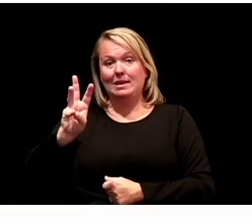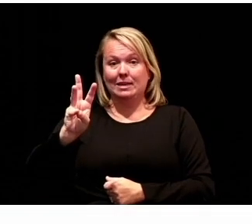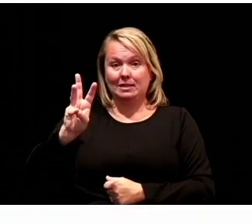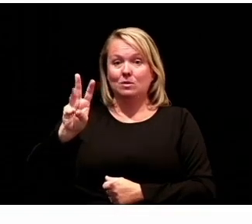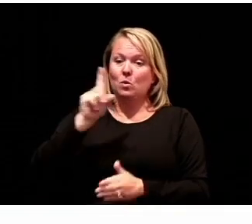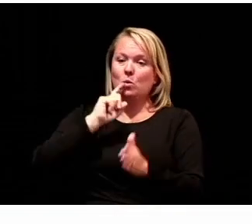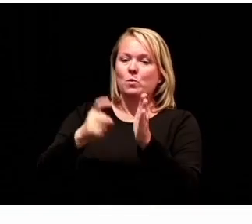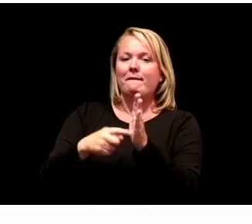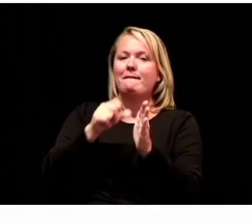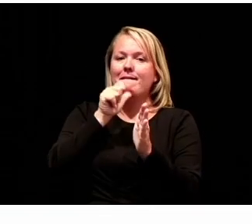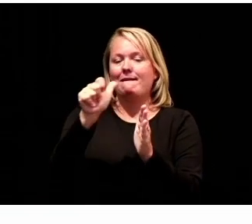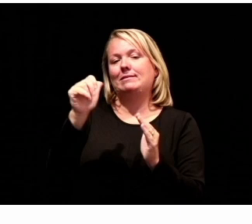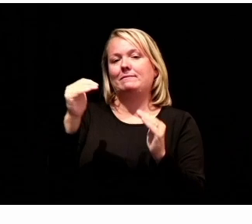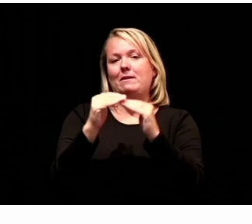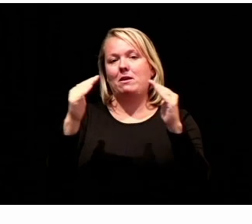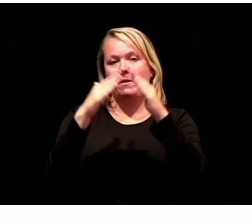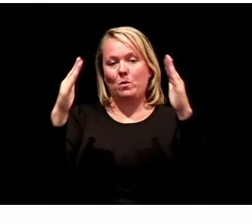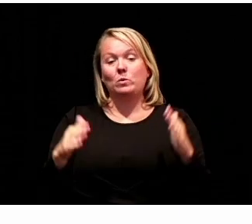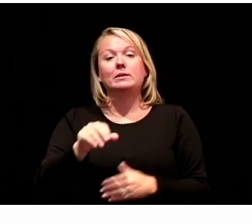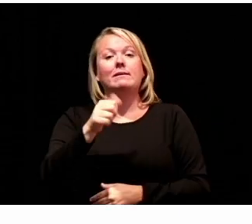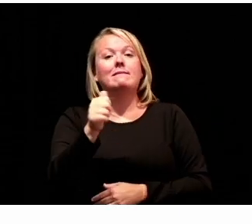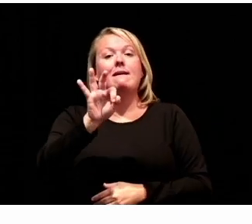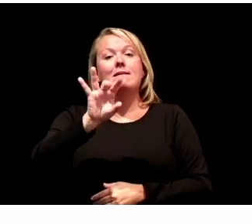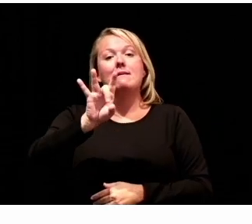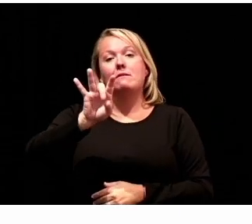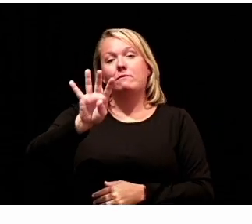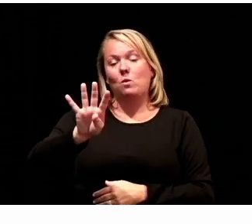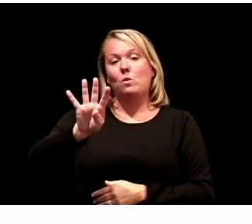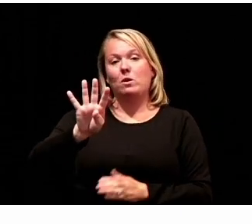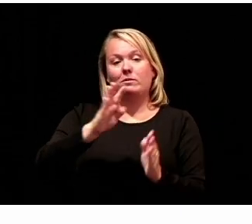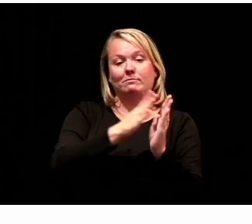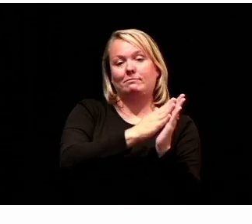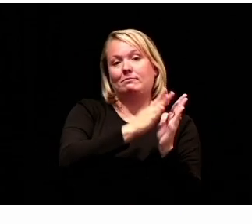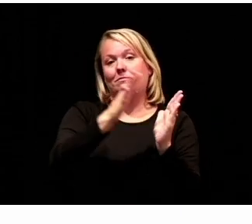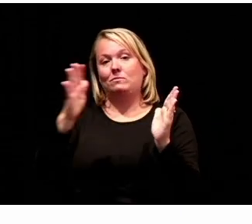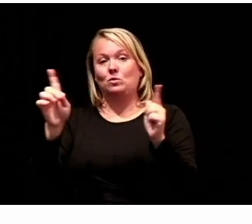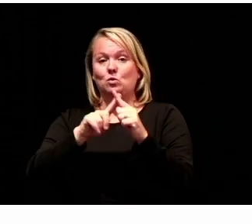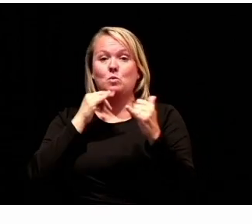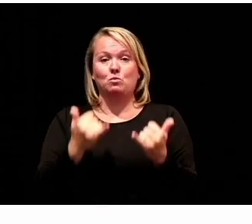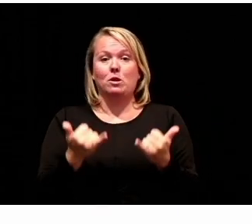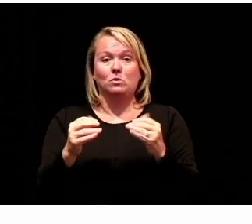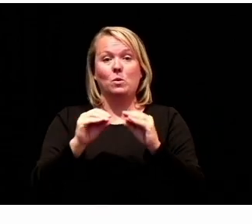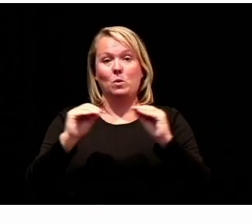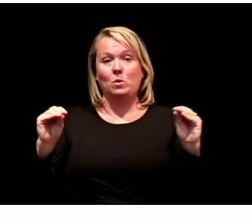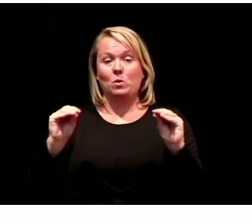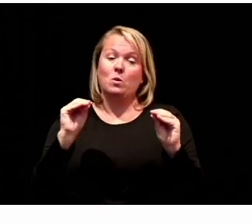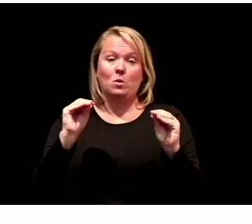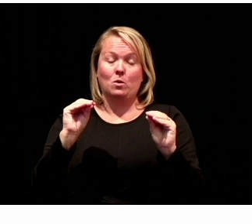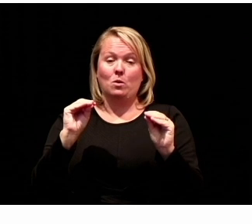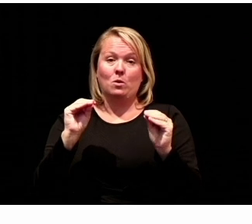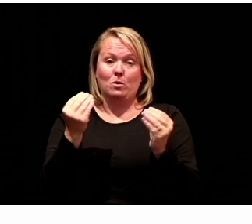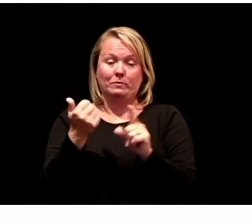then in June 2021, HUD kind of went back to reinstate its 2023 regulation, and that's where we're at. That got finalized in